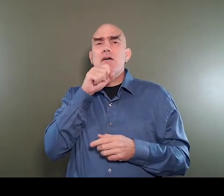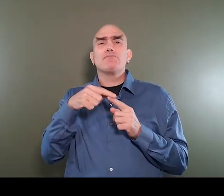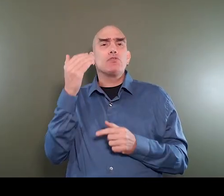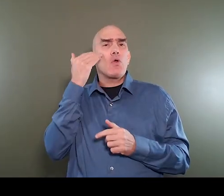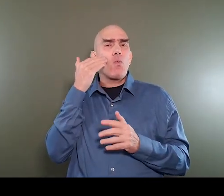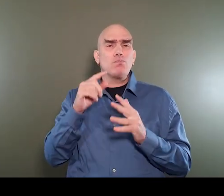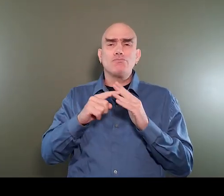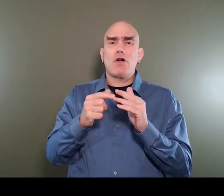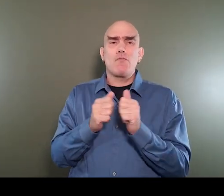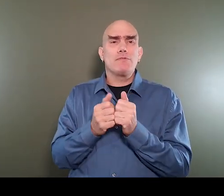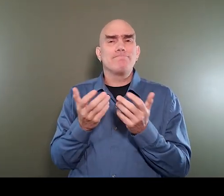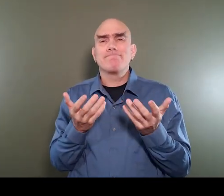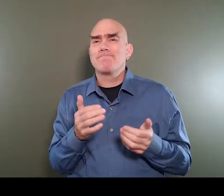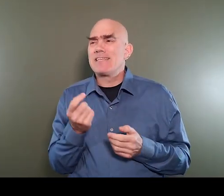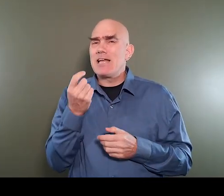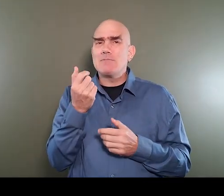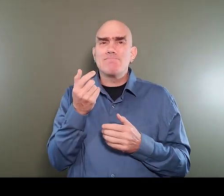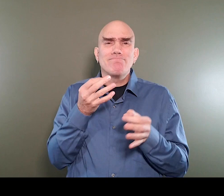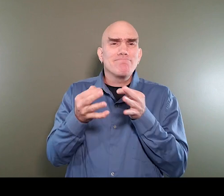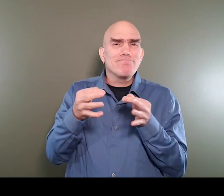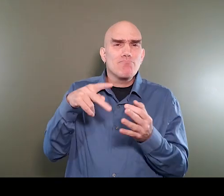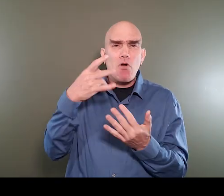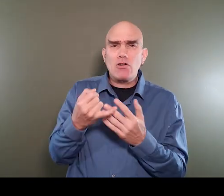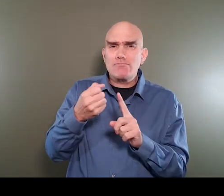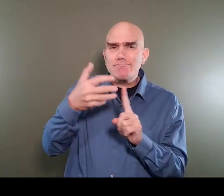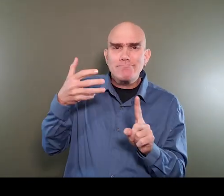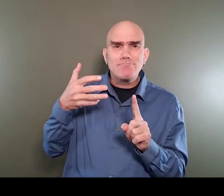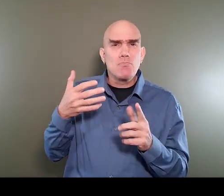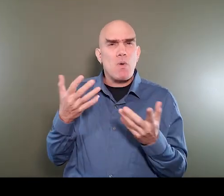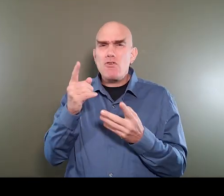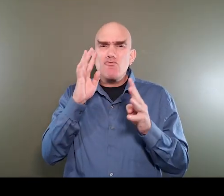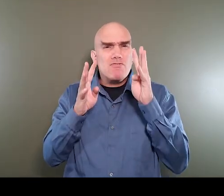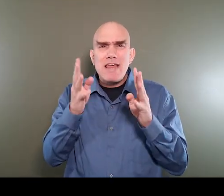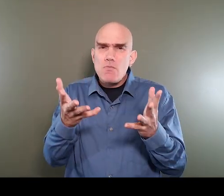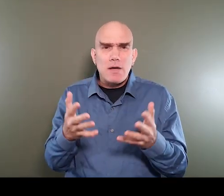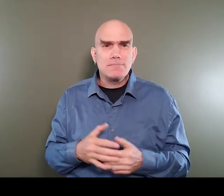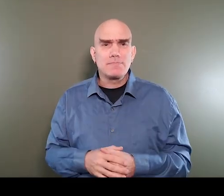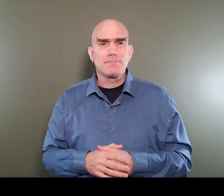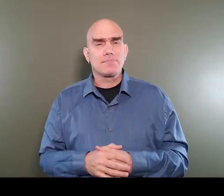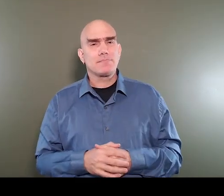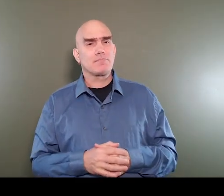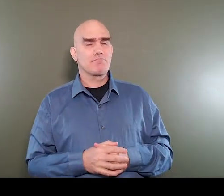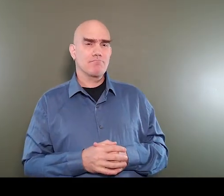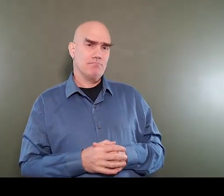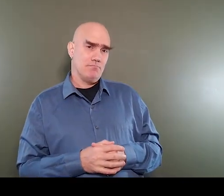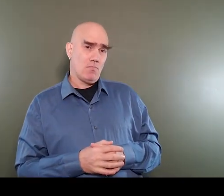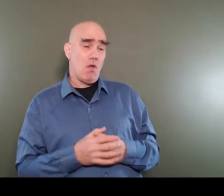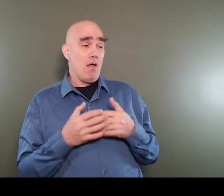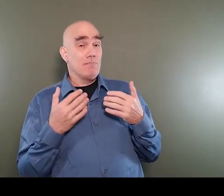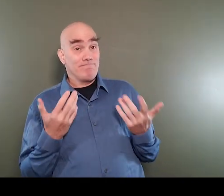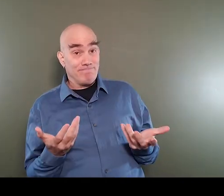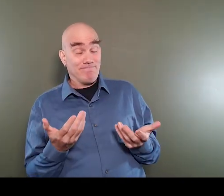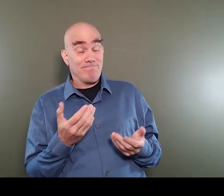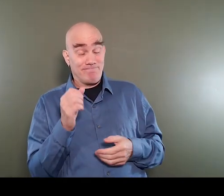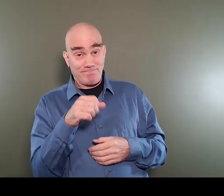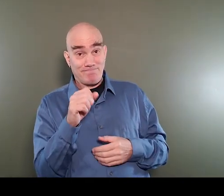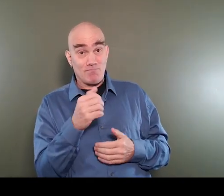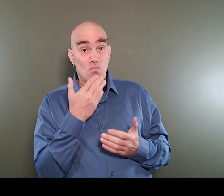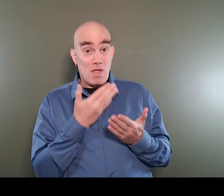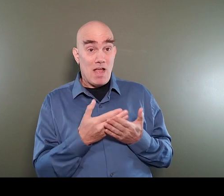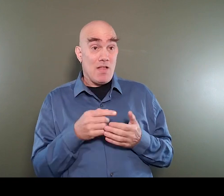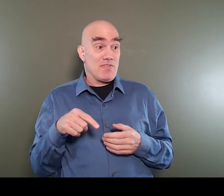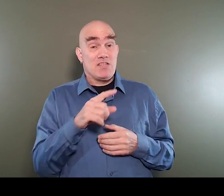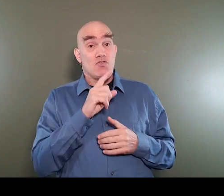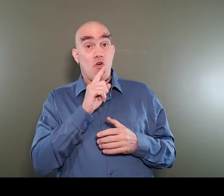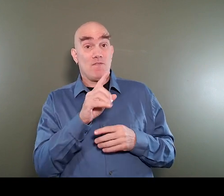so. And I'd love to start off with a little bit about what this project is. What are you creating? Yeah,